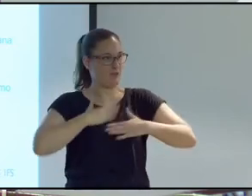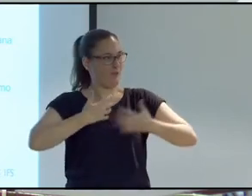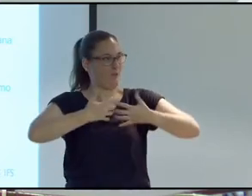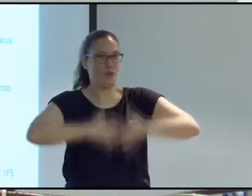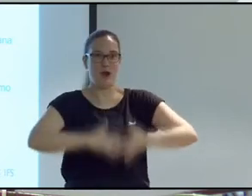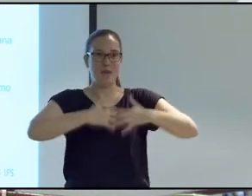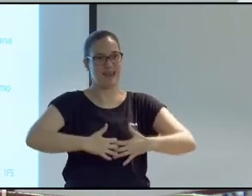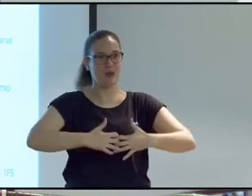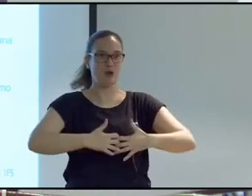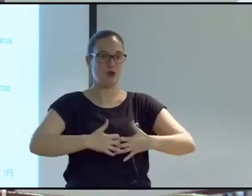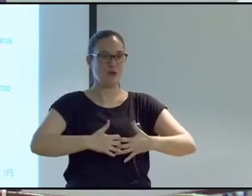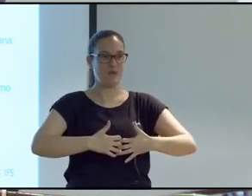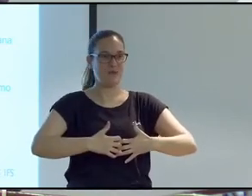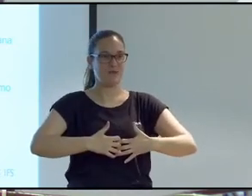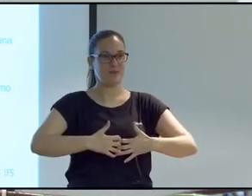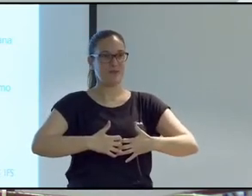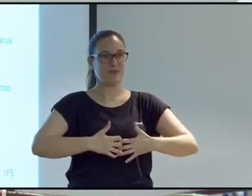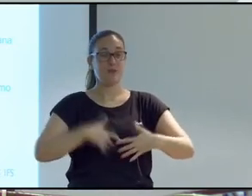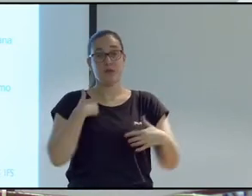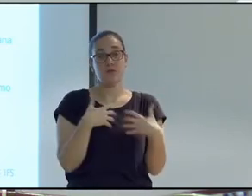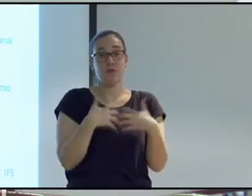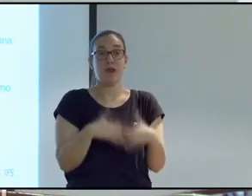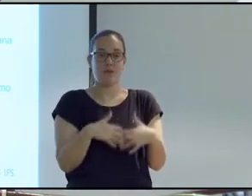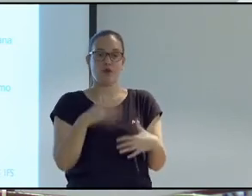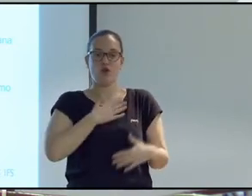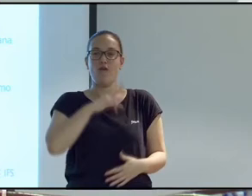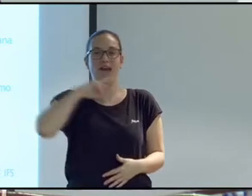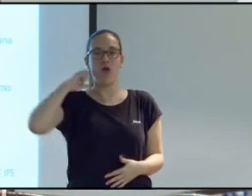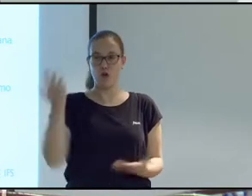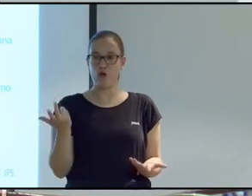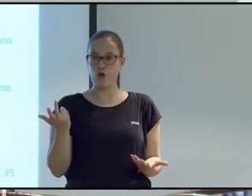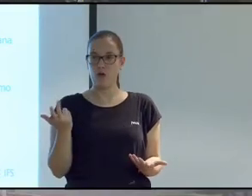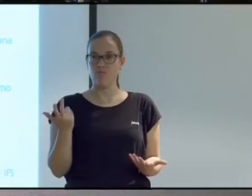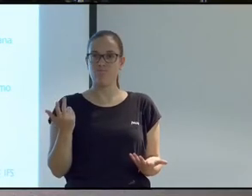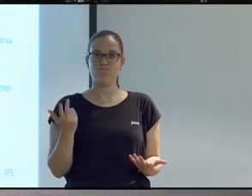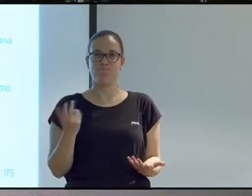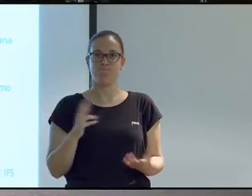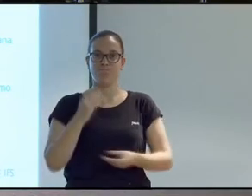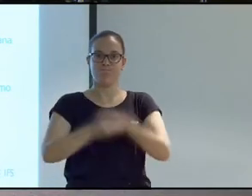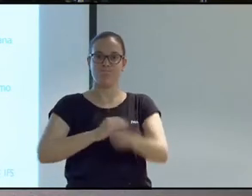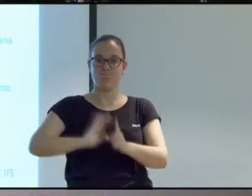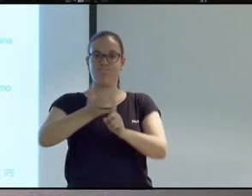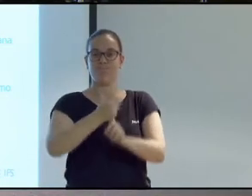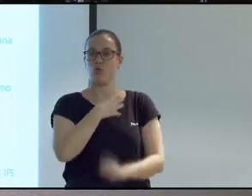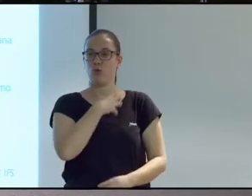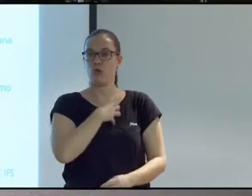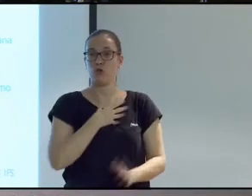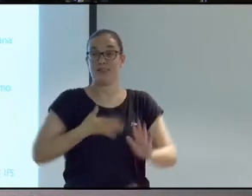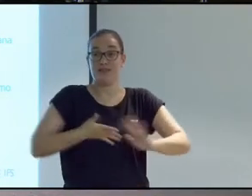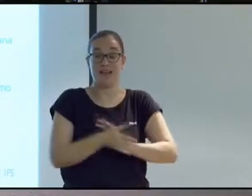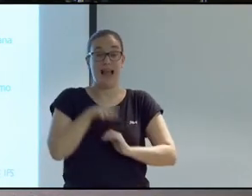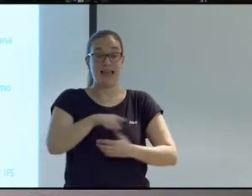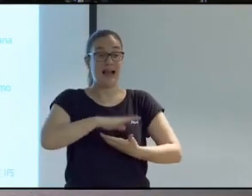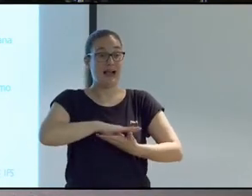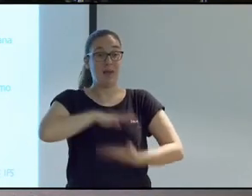And so the way I'm functioning, then, well, I'm not really fulfilling the things that I'd like to